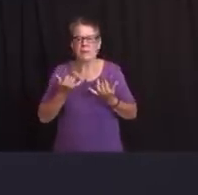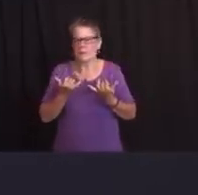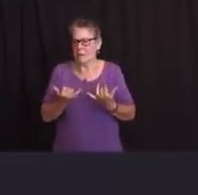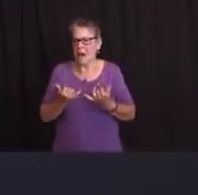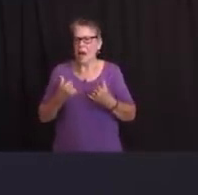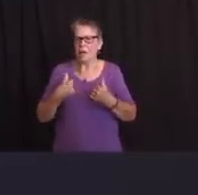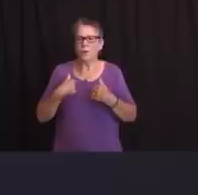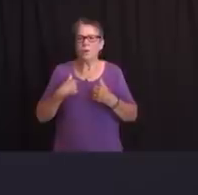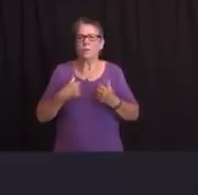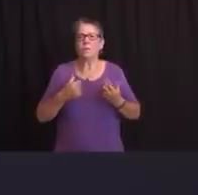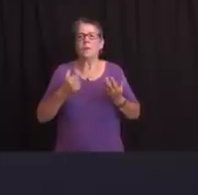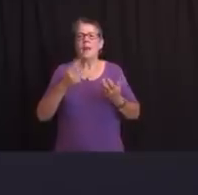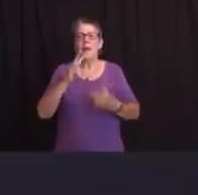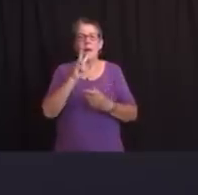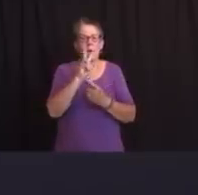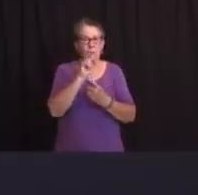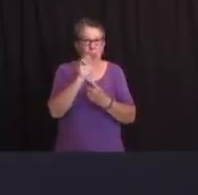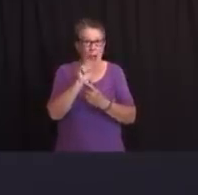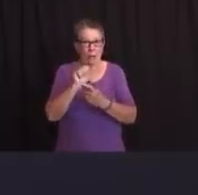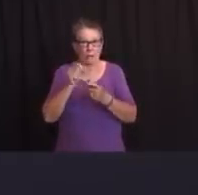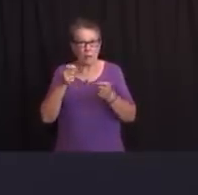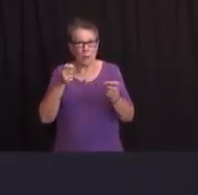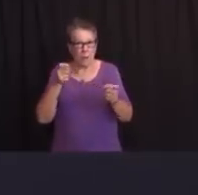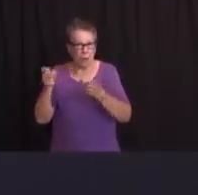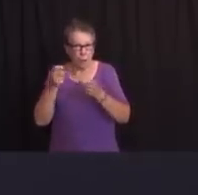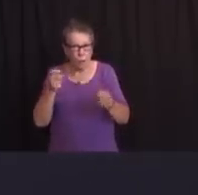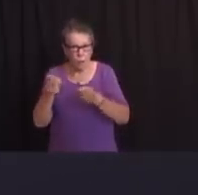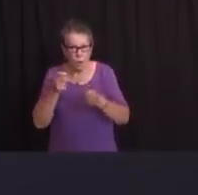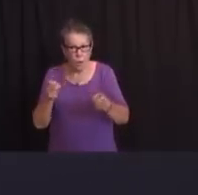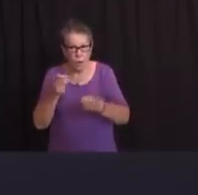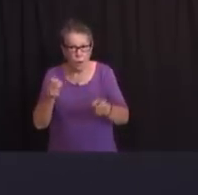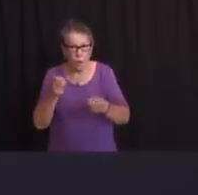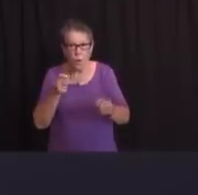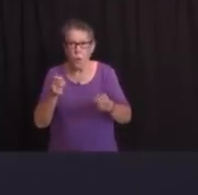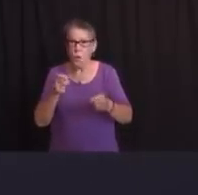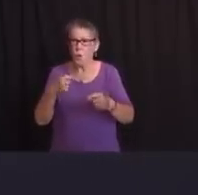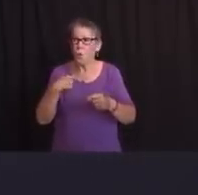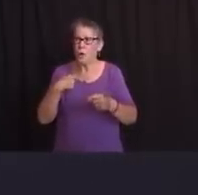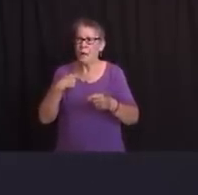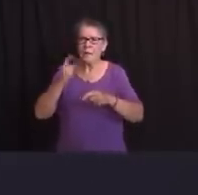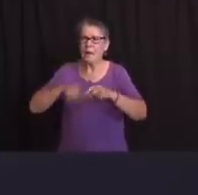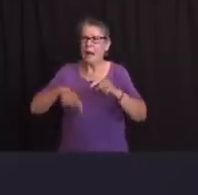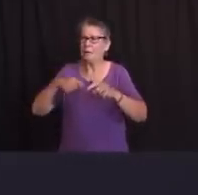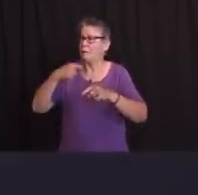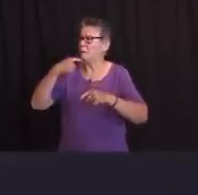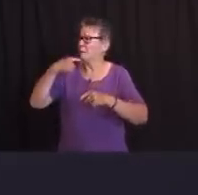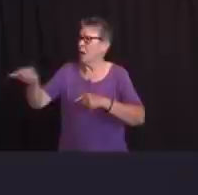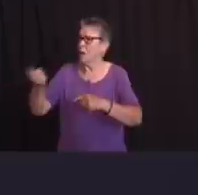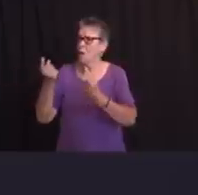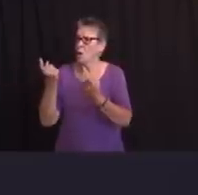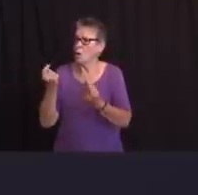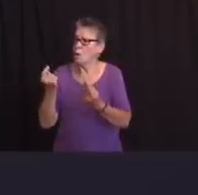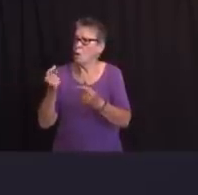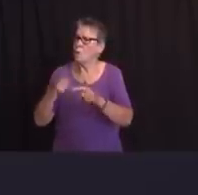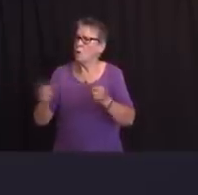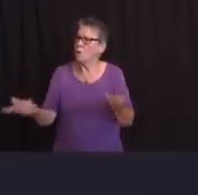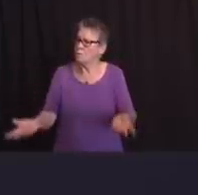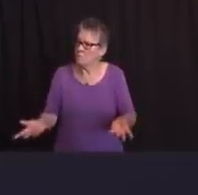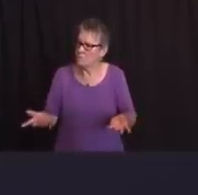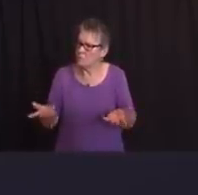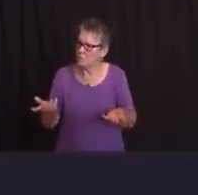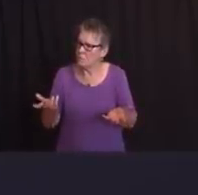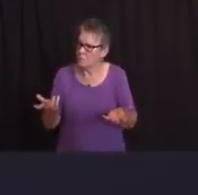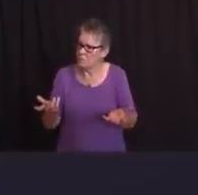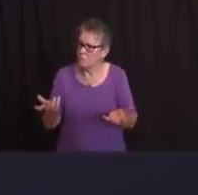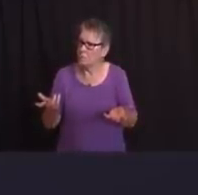virus dictates the terms here, not us. Including, by the way, potential good news, because Delta looked like it was going to the moon in